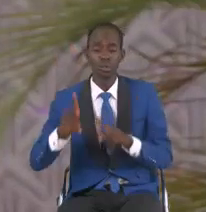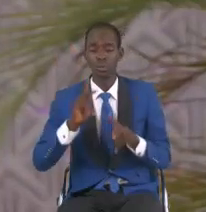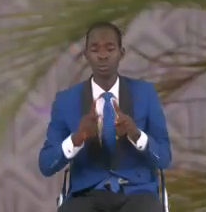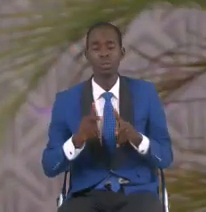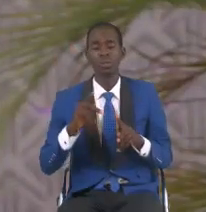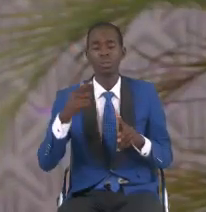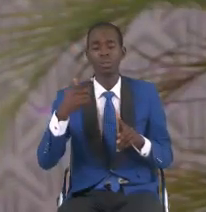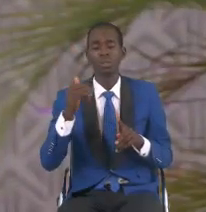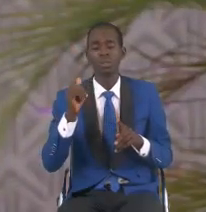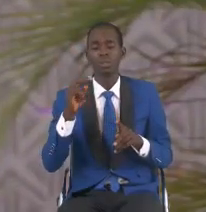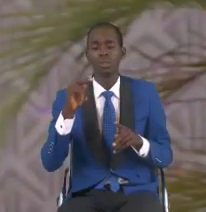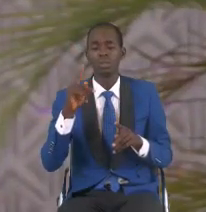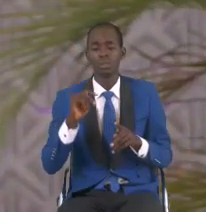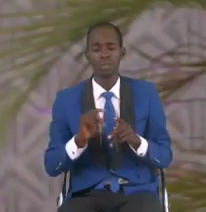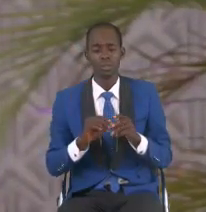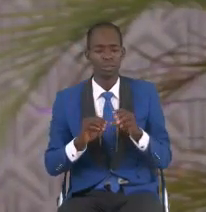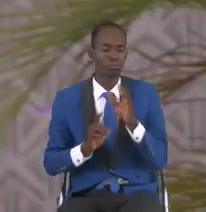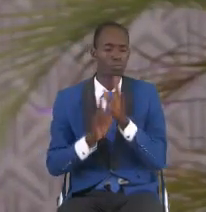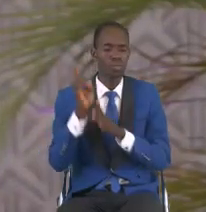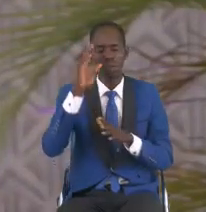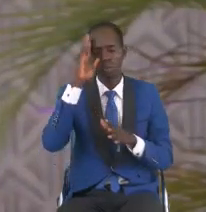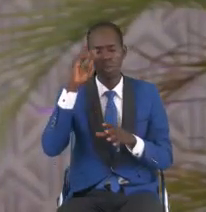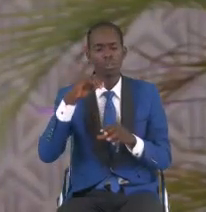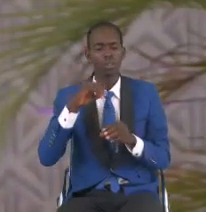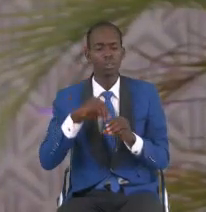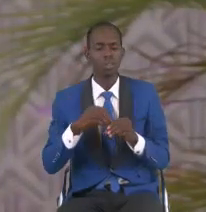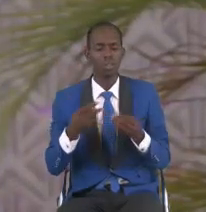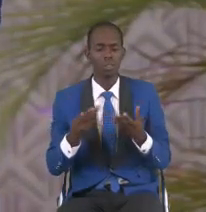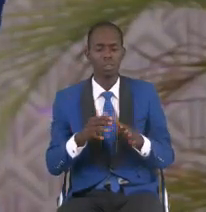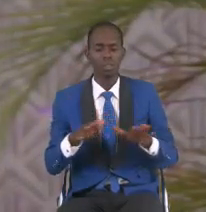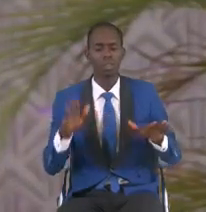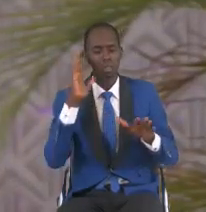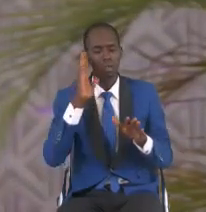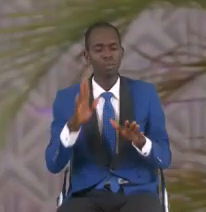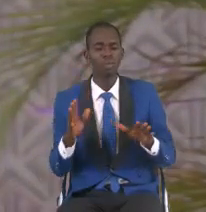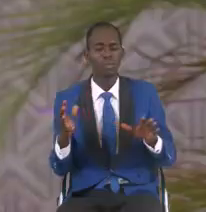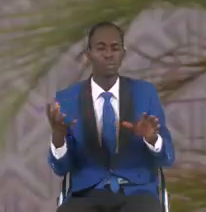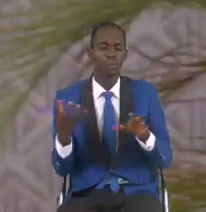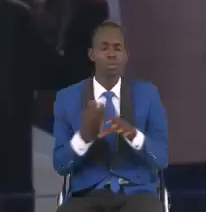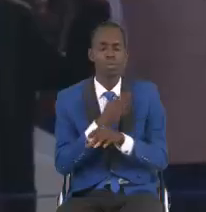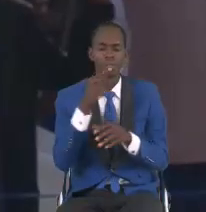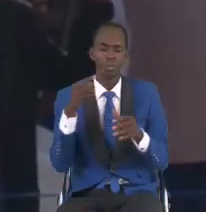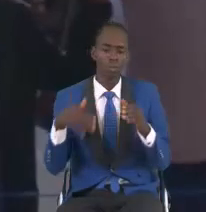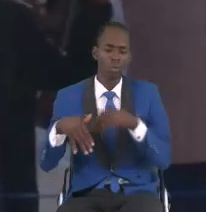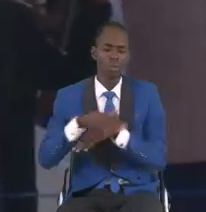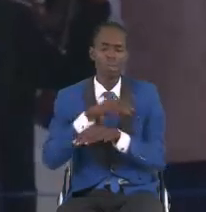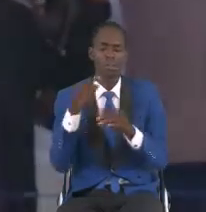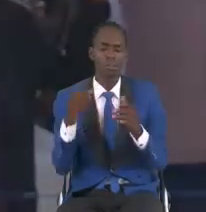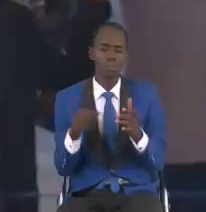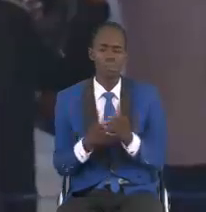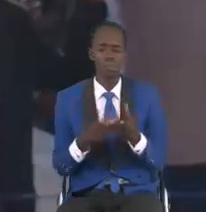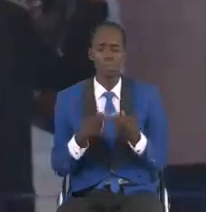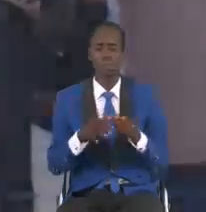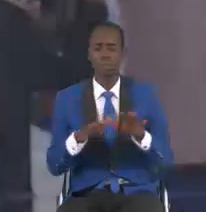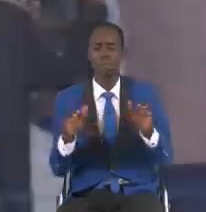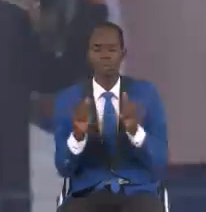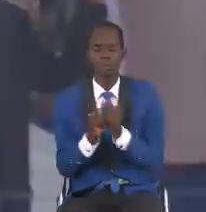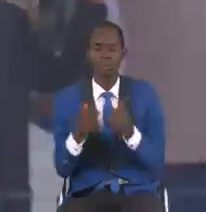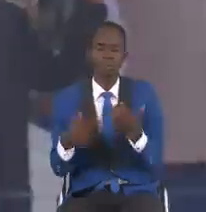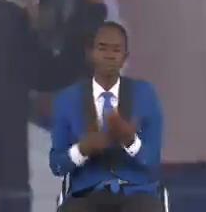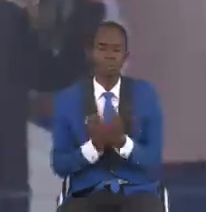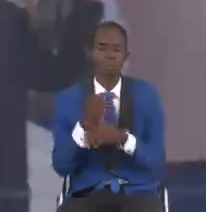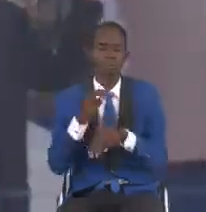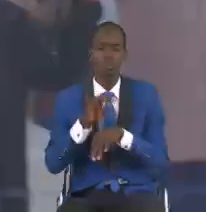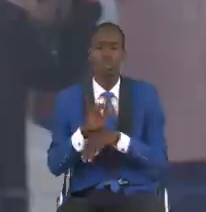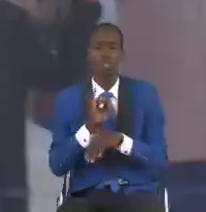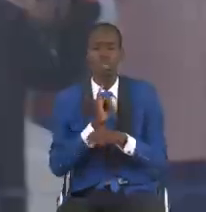land, men and women that will cover this whole land for the gospel message. And as we use them, Lord,